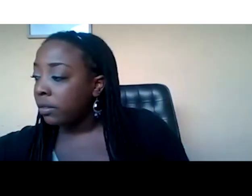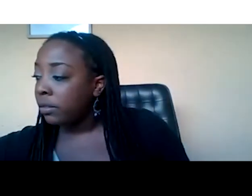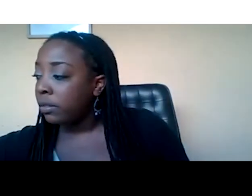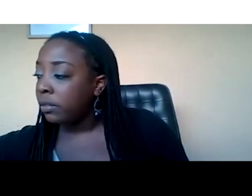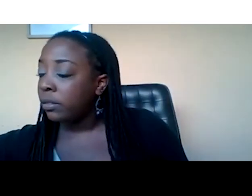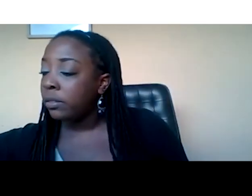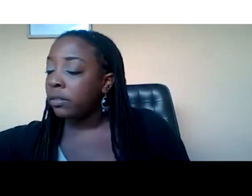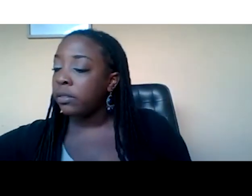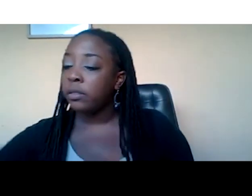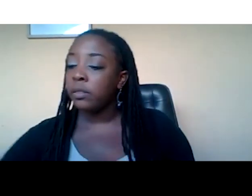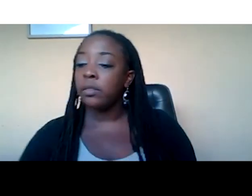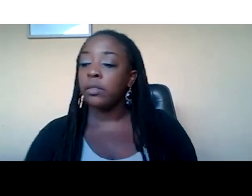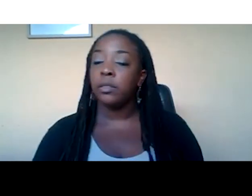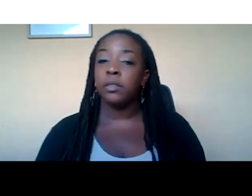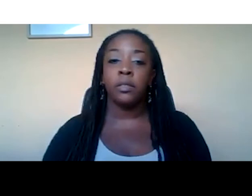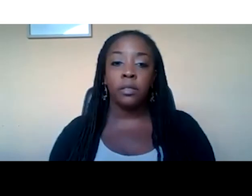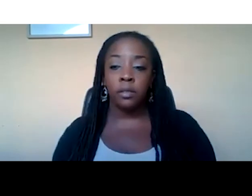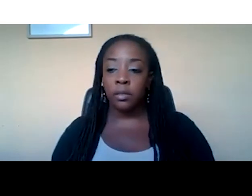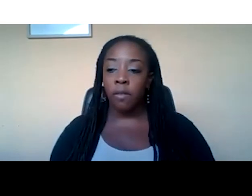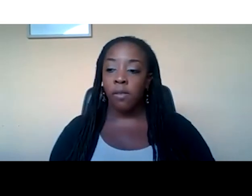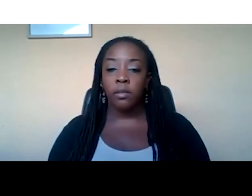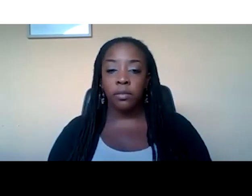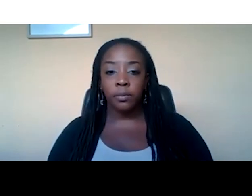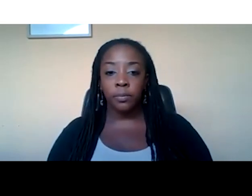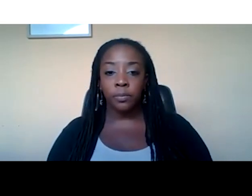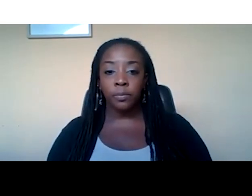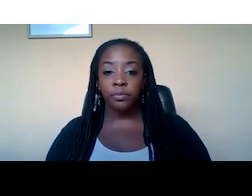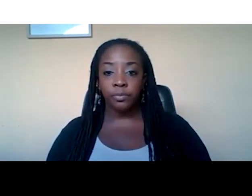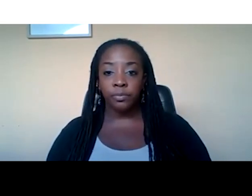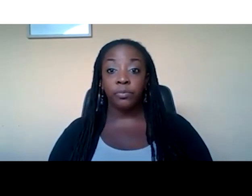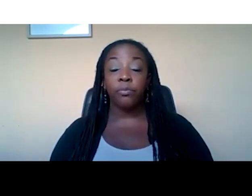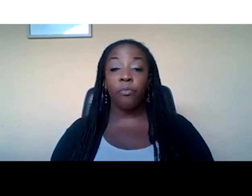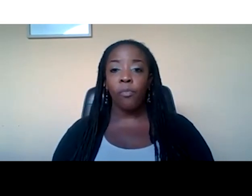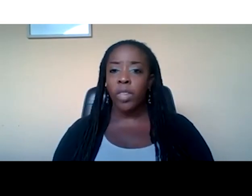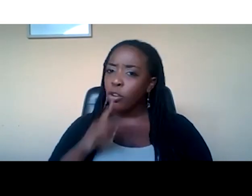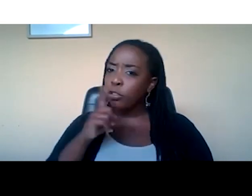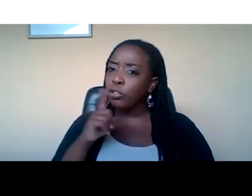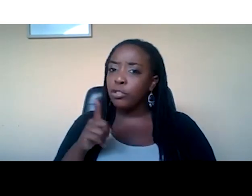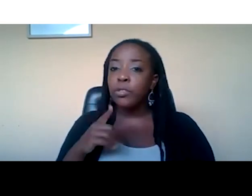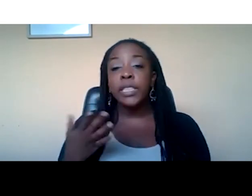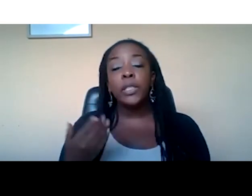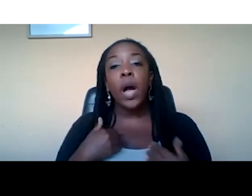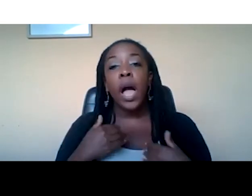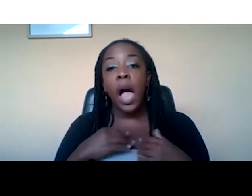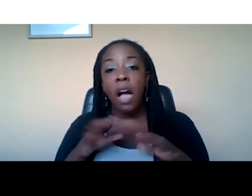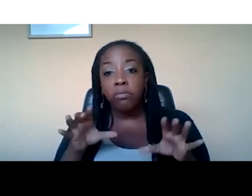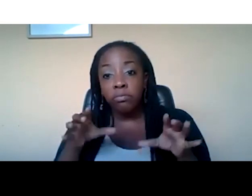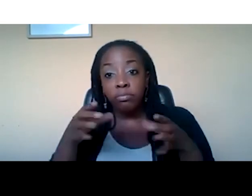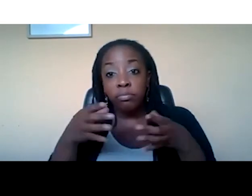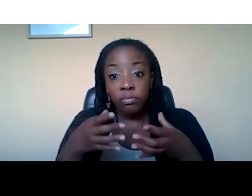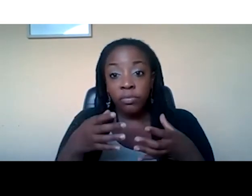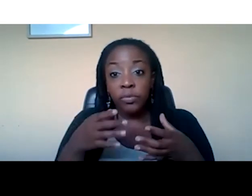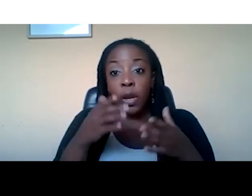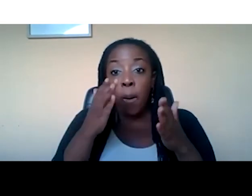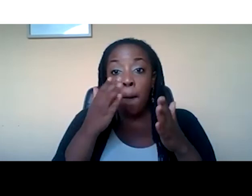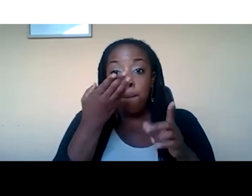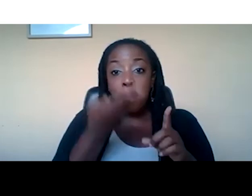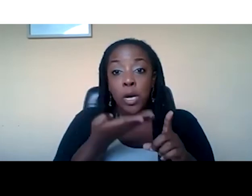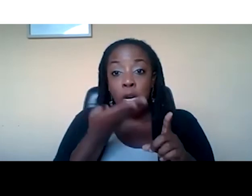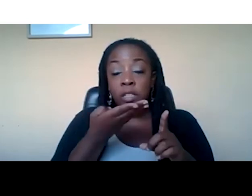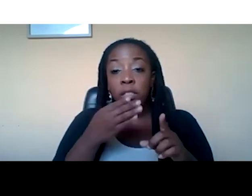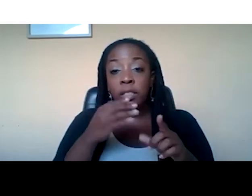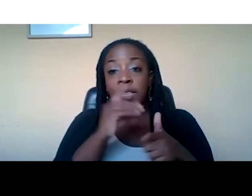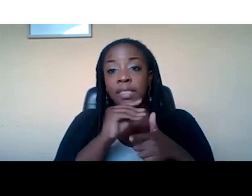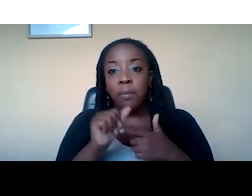Hi. So no, what among the cohort of persons with disabilities that we have, we do not